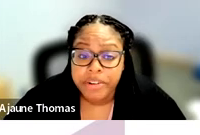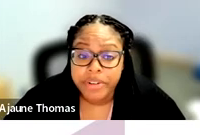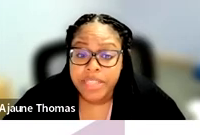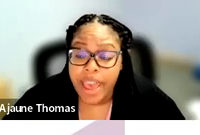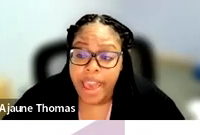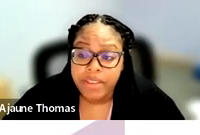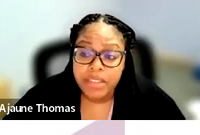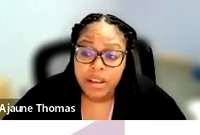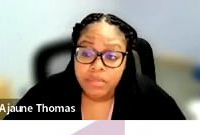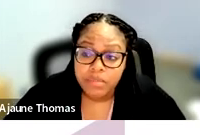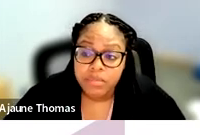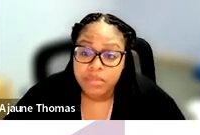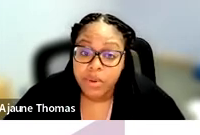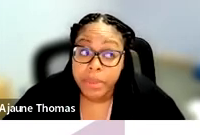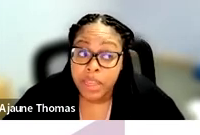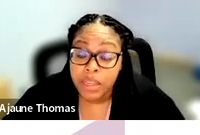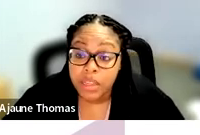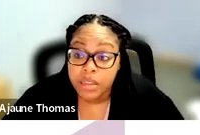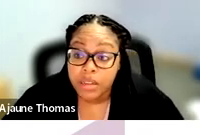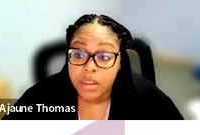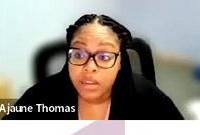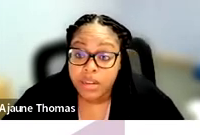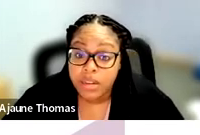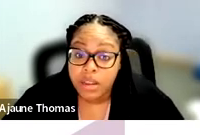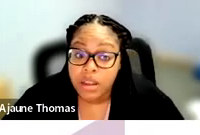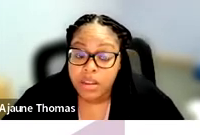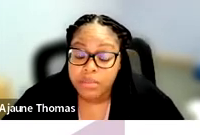much higher risk at having or being